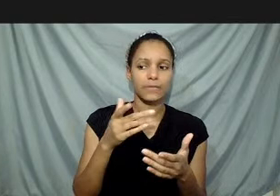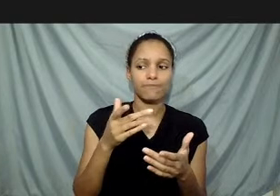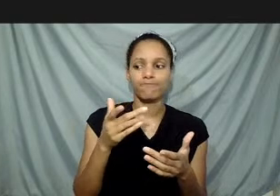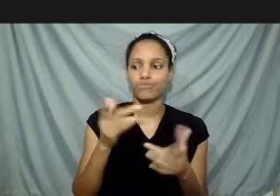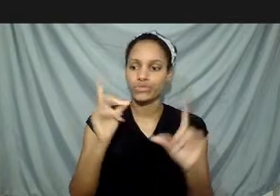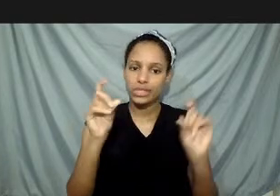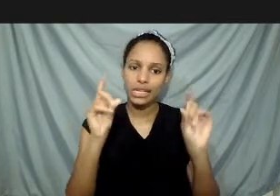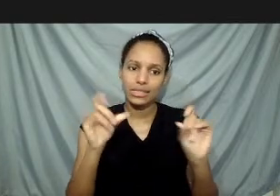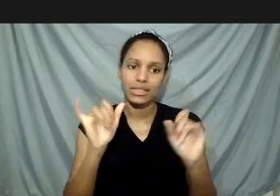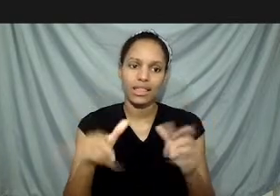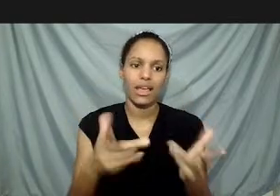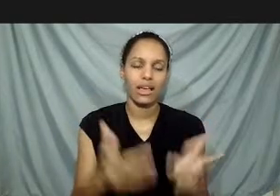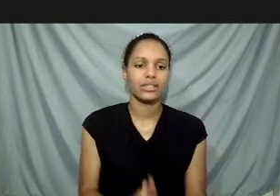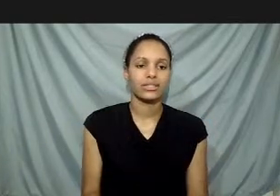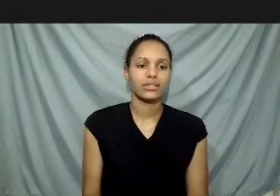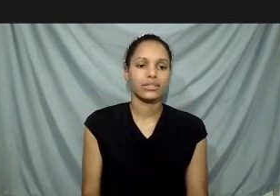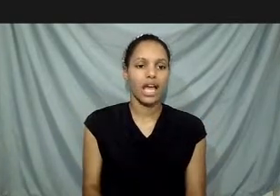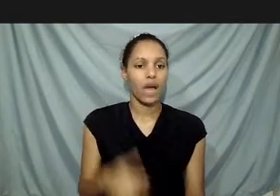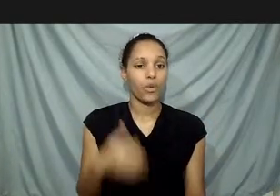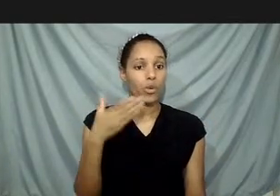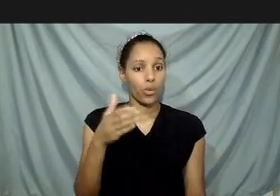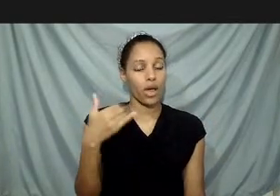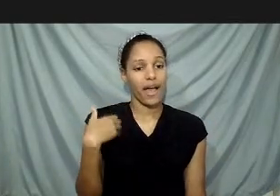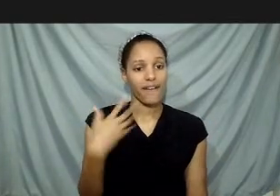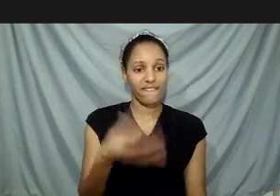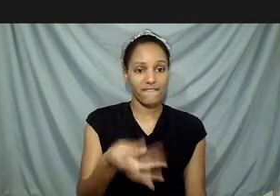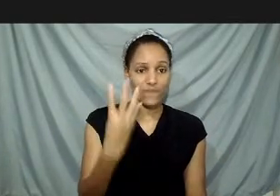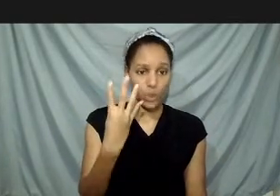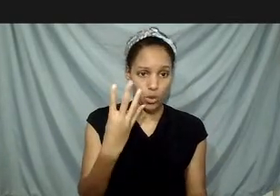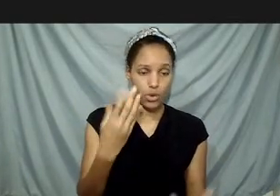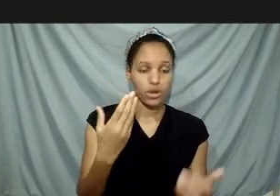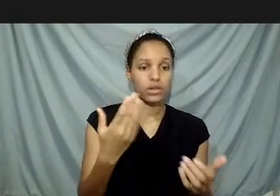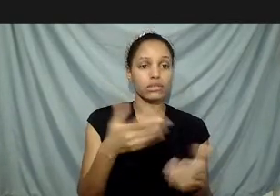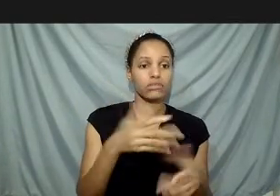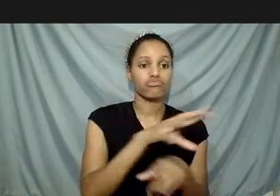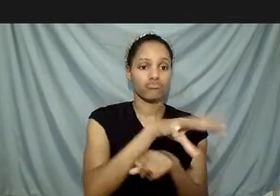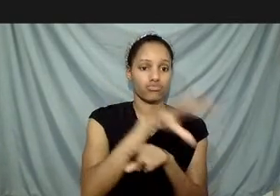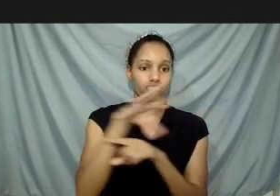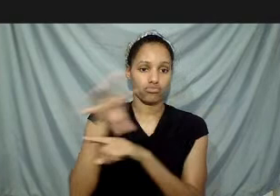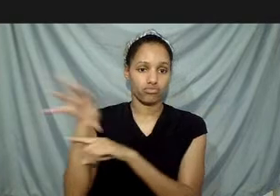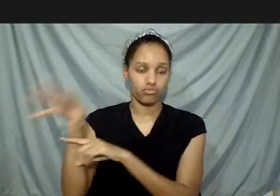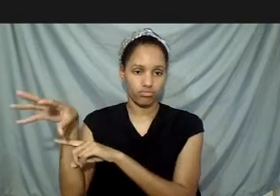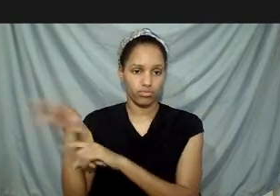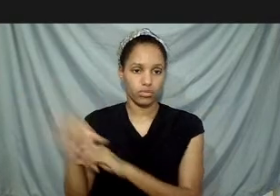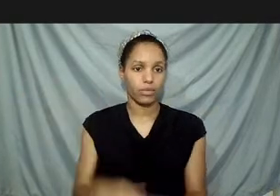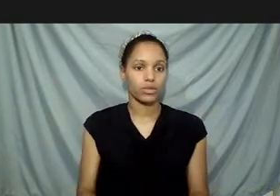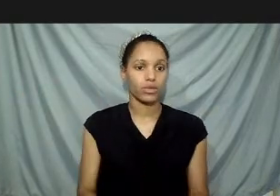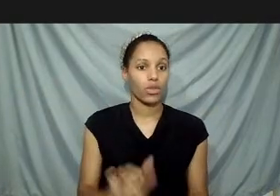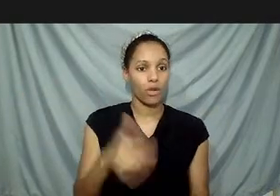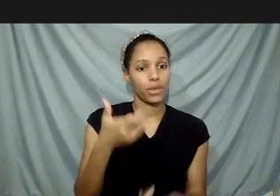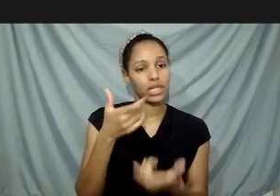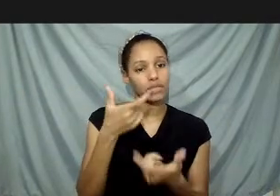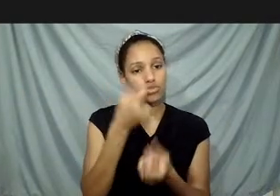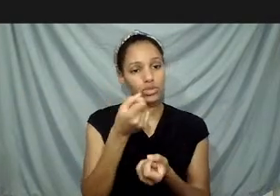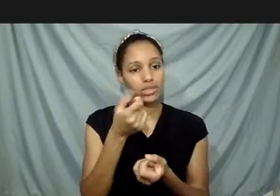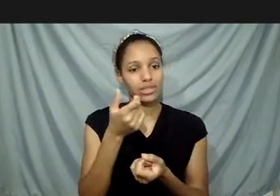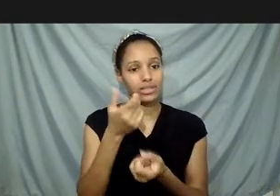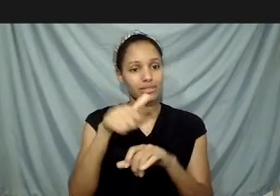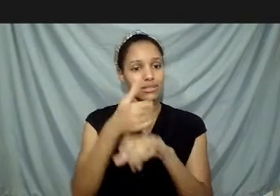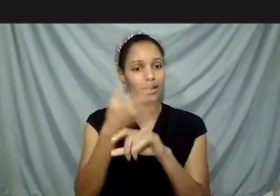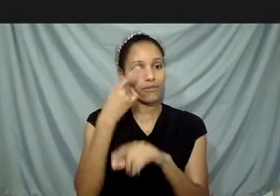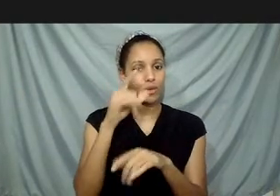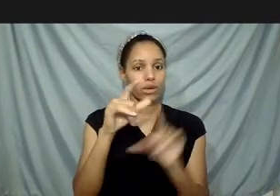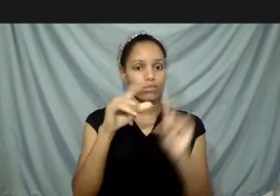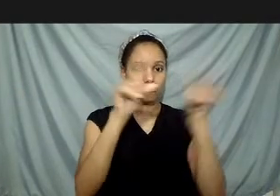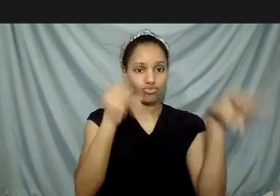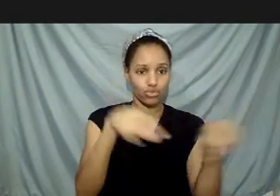And we'll be shooting with 4 cameras. So we're hoping it'll be interesting and dynamic for the screen and all that good stuff. And then